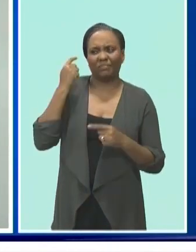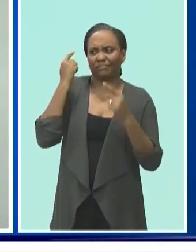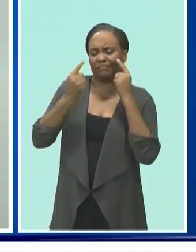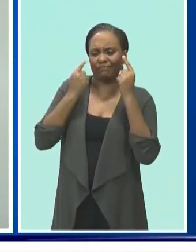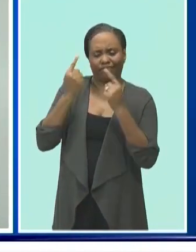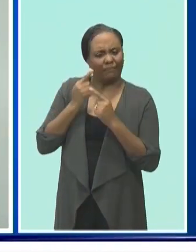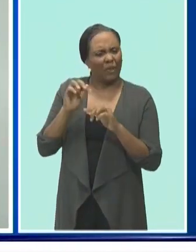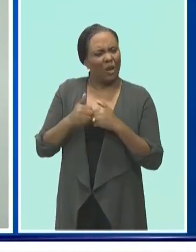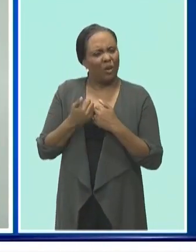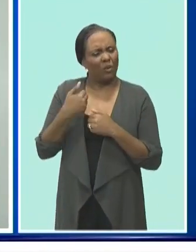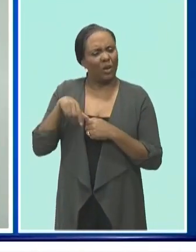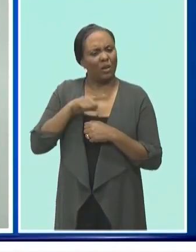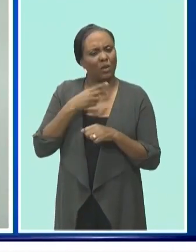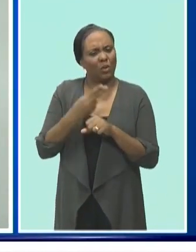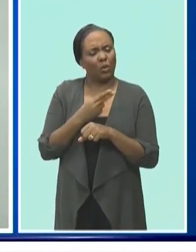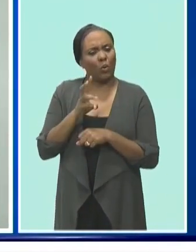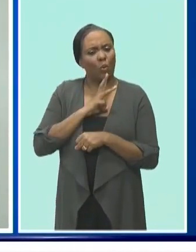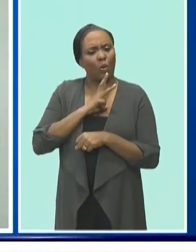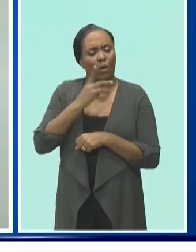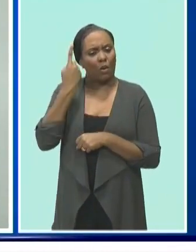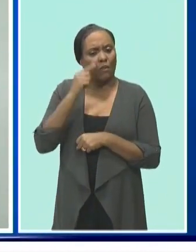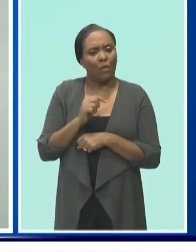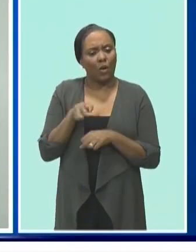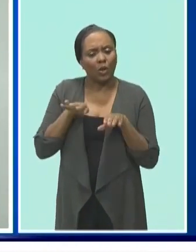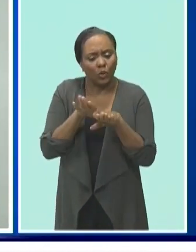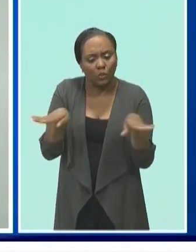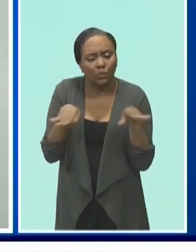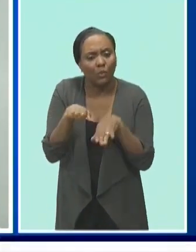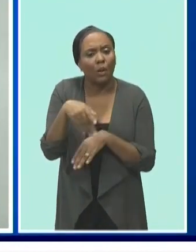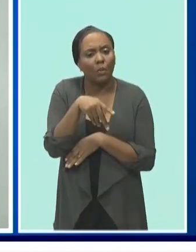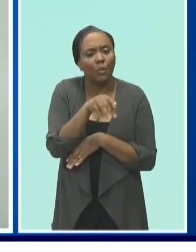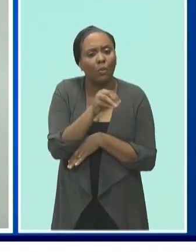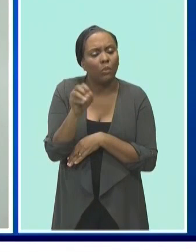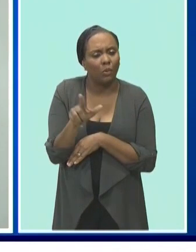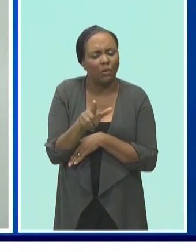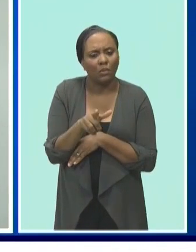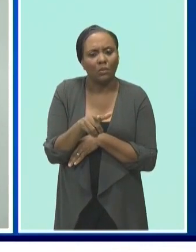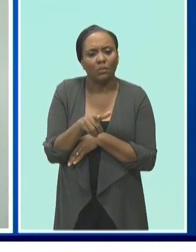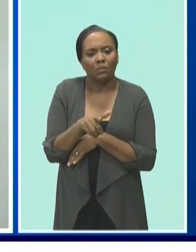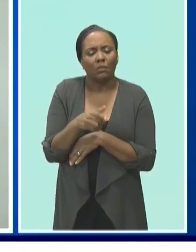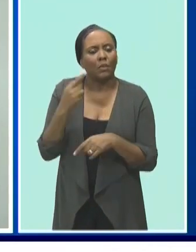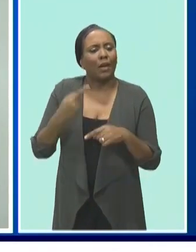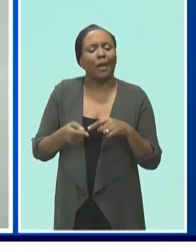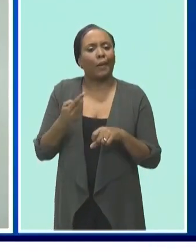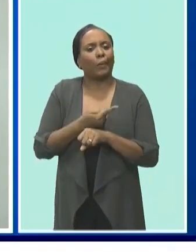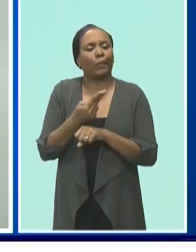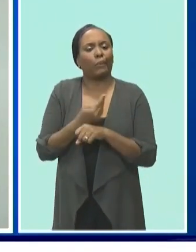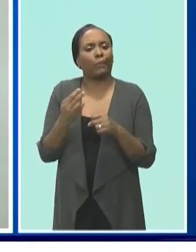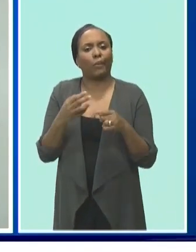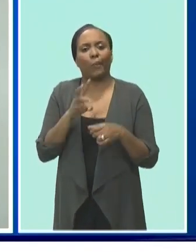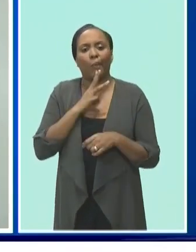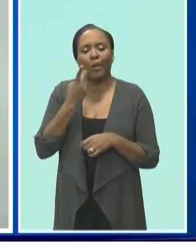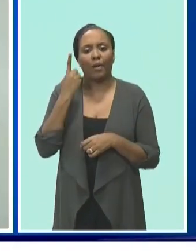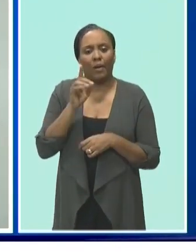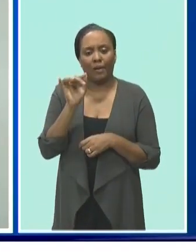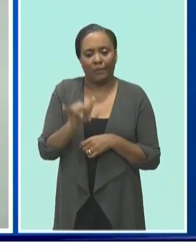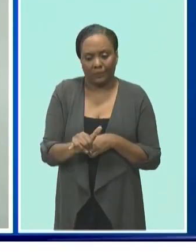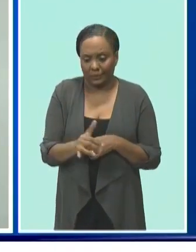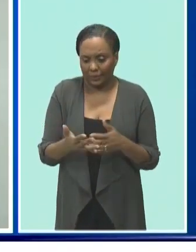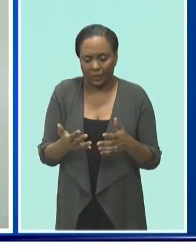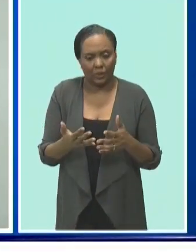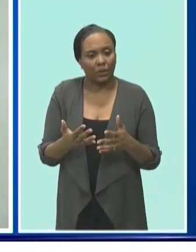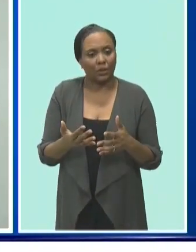filling of swimming pools. And it's just topping up of the swimming pool really that we're talking about. Because if